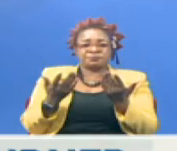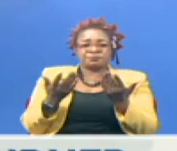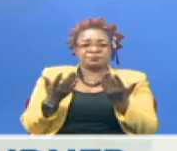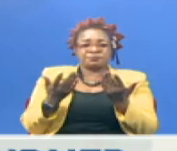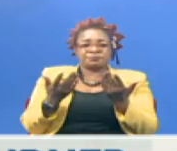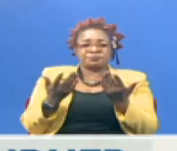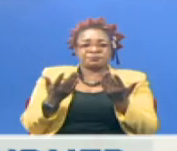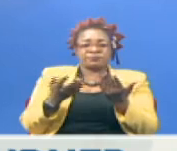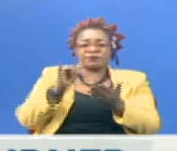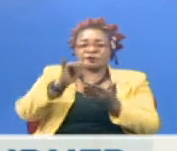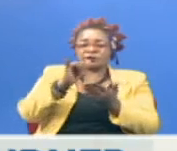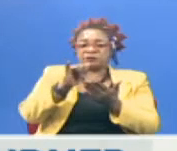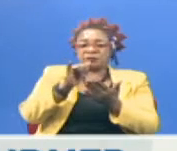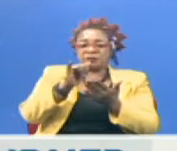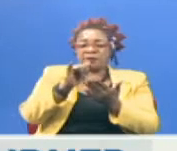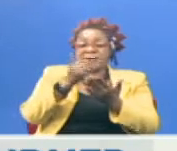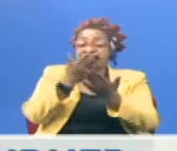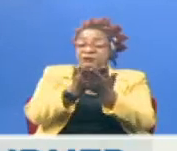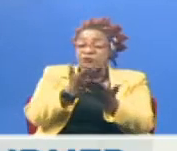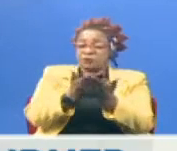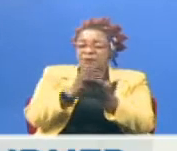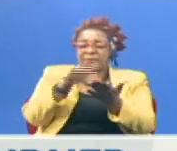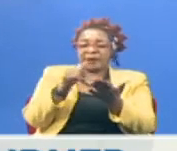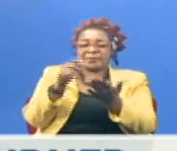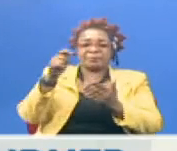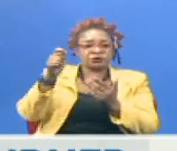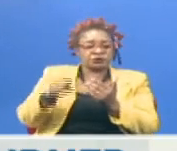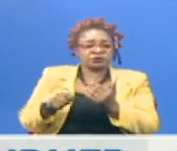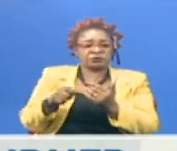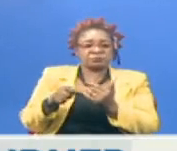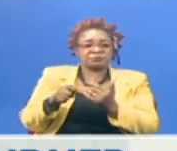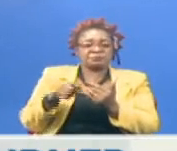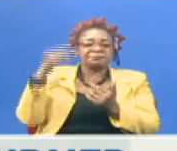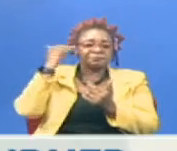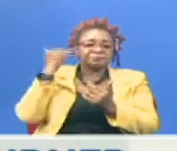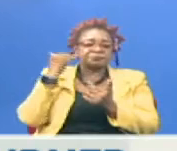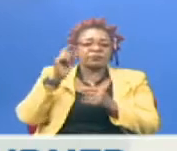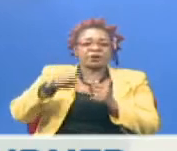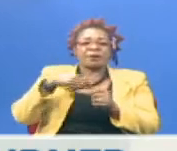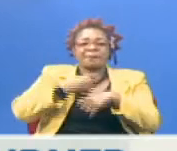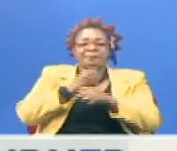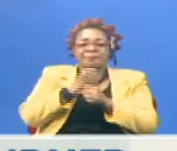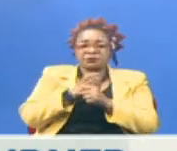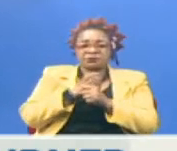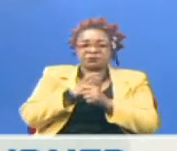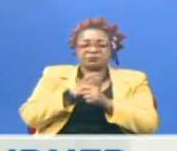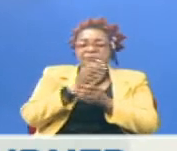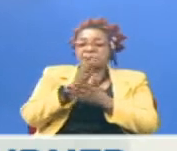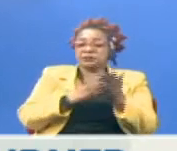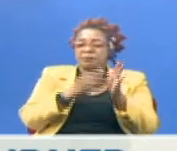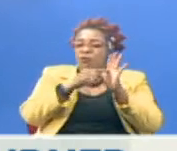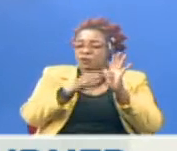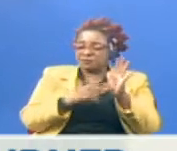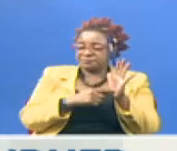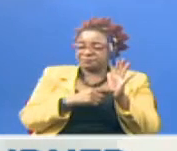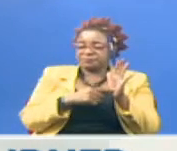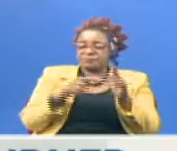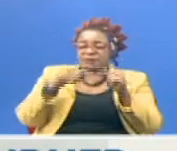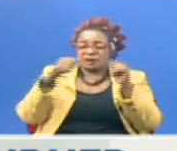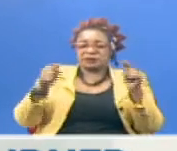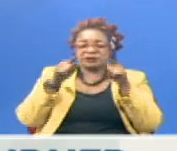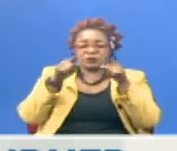in view of the application by the prosecution, the court shall make no adverse orders against the accused